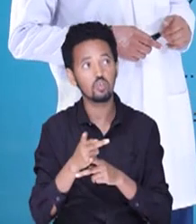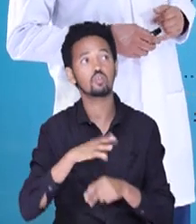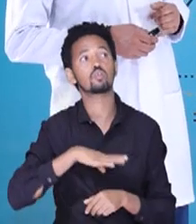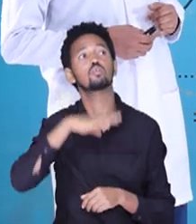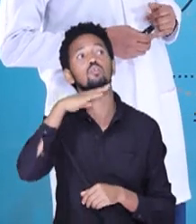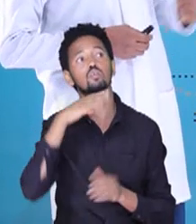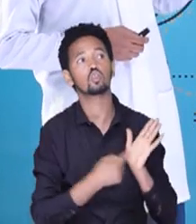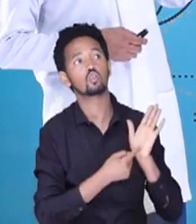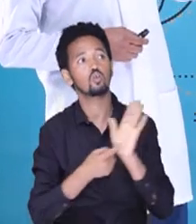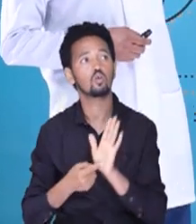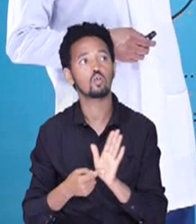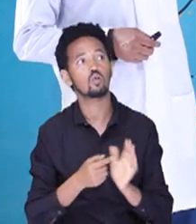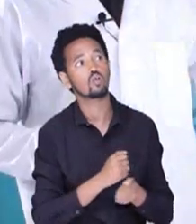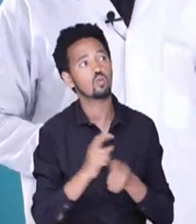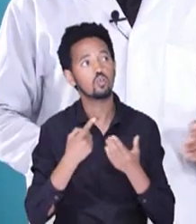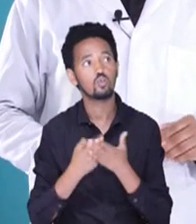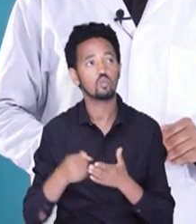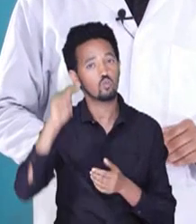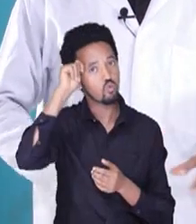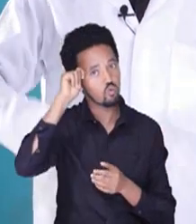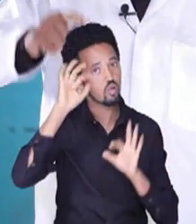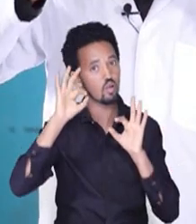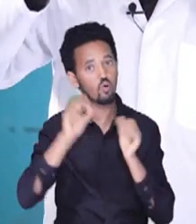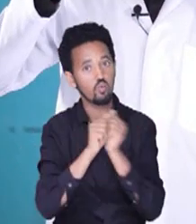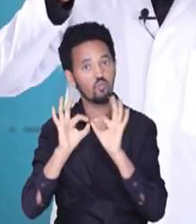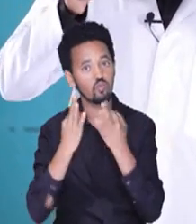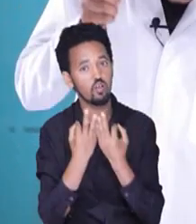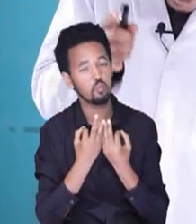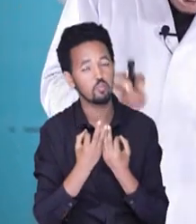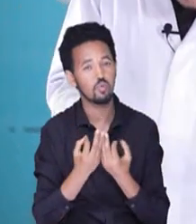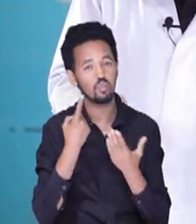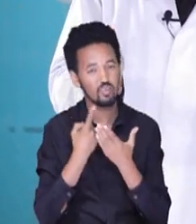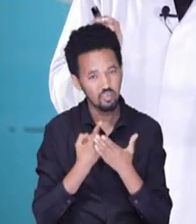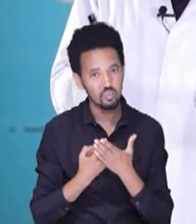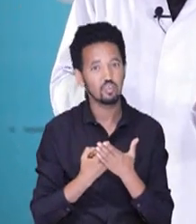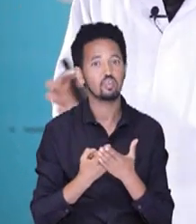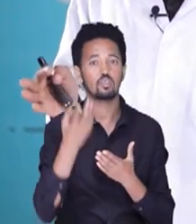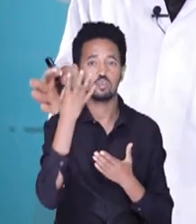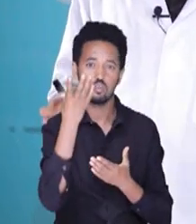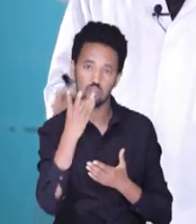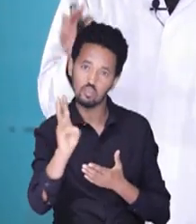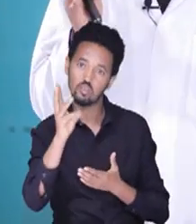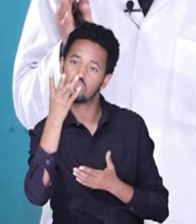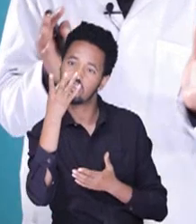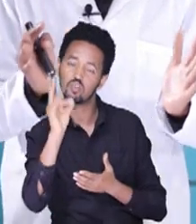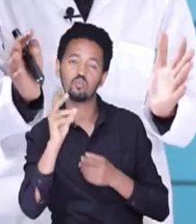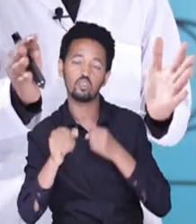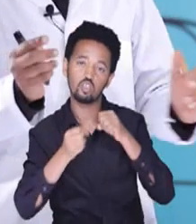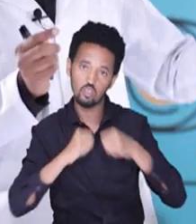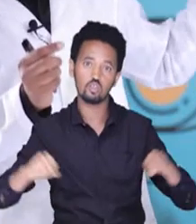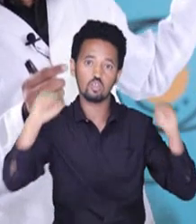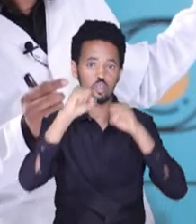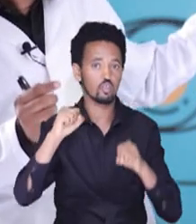succeeding shogun was from Tokugawa family. In the 16th and 17th century,